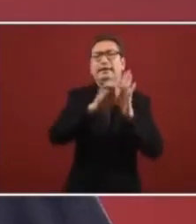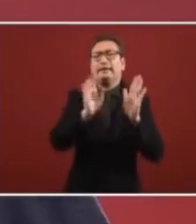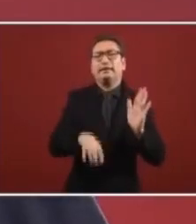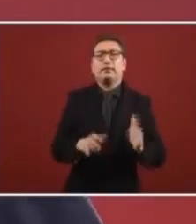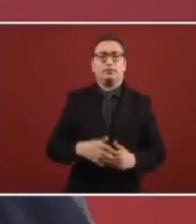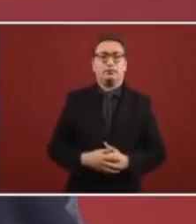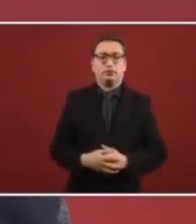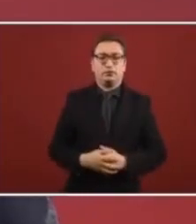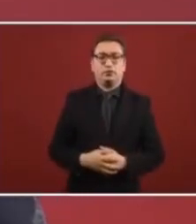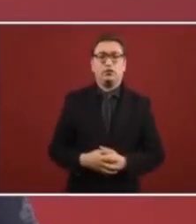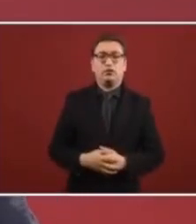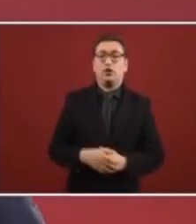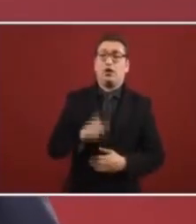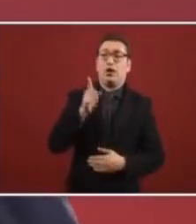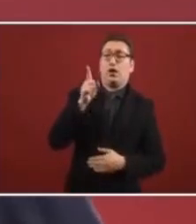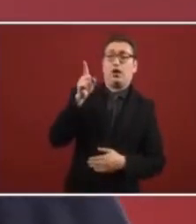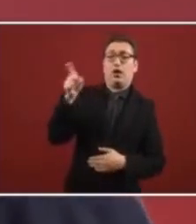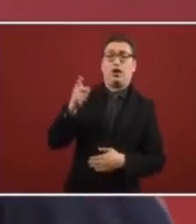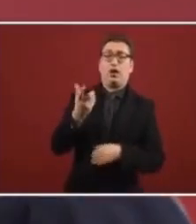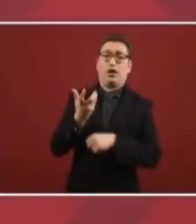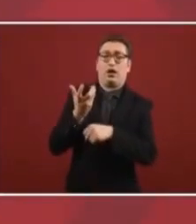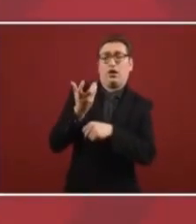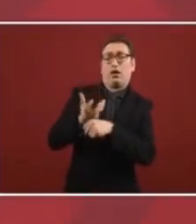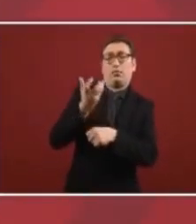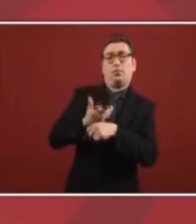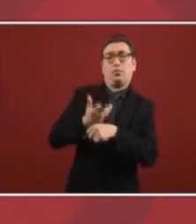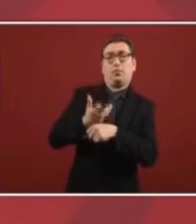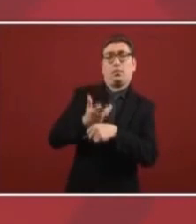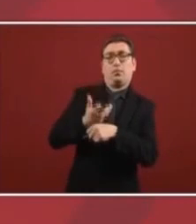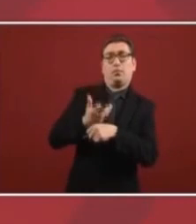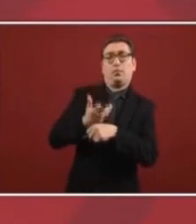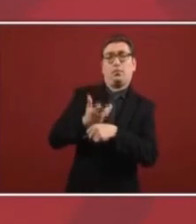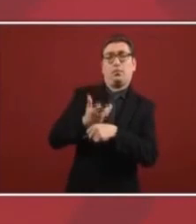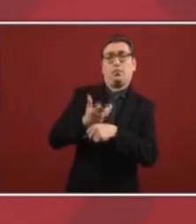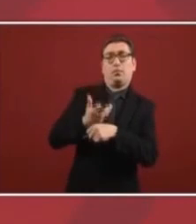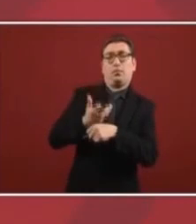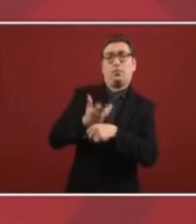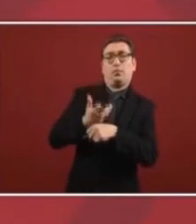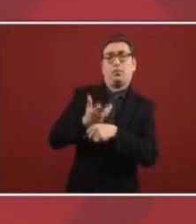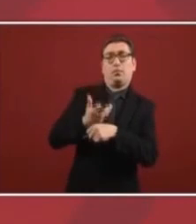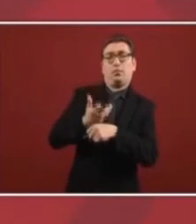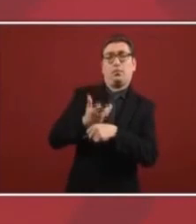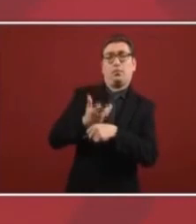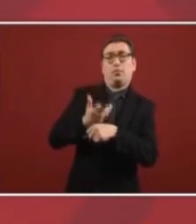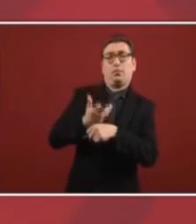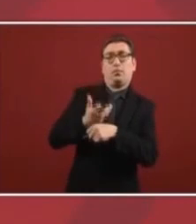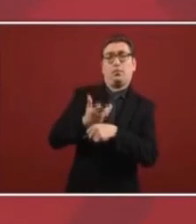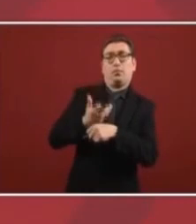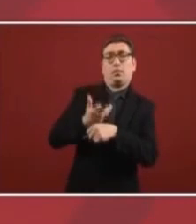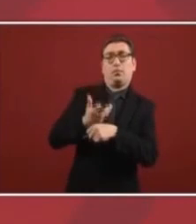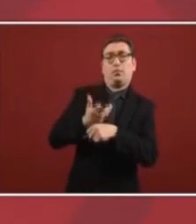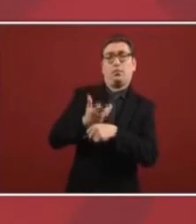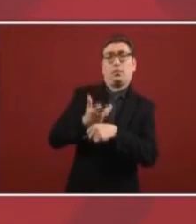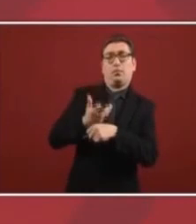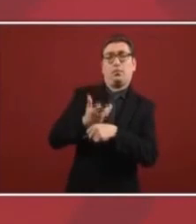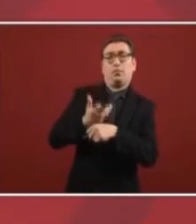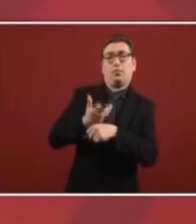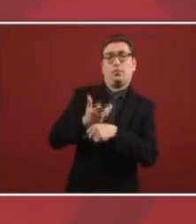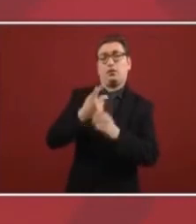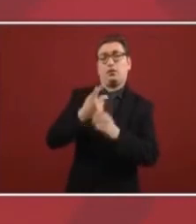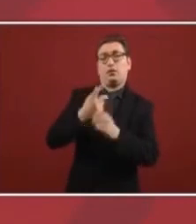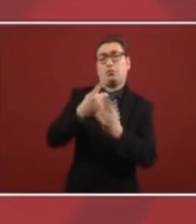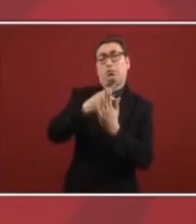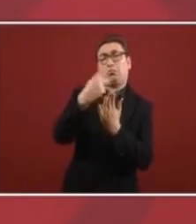de que está mal la estrategia que siguen en Estados Unidos that the strategy that the U.S. is using is